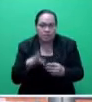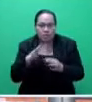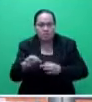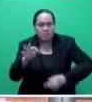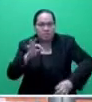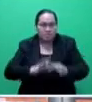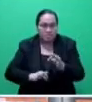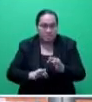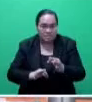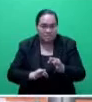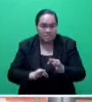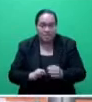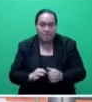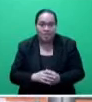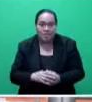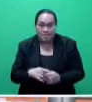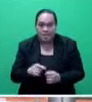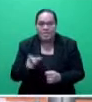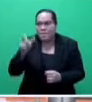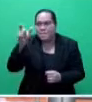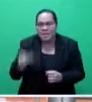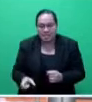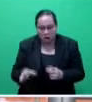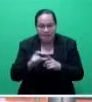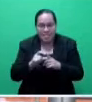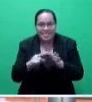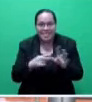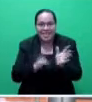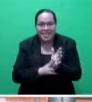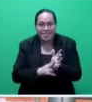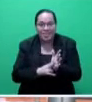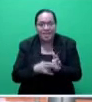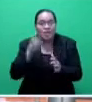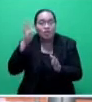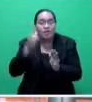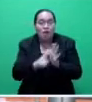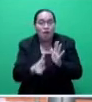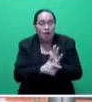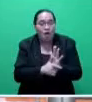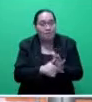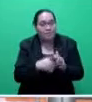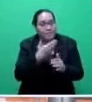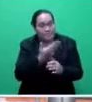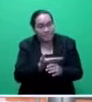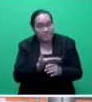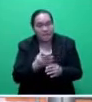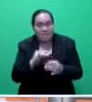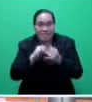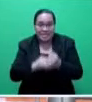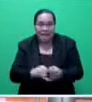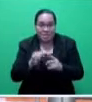replace the person or the Dean of the School of Law Faculty of the University of South Pacific to be